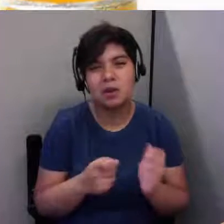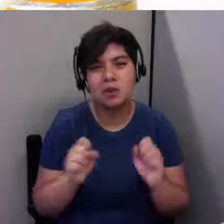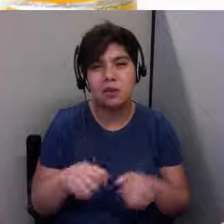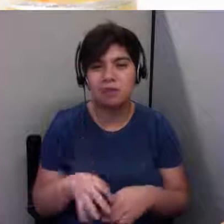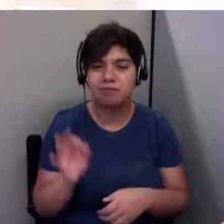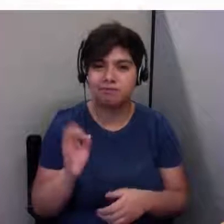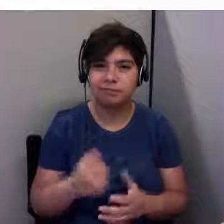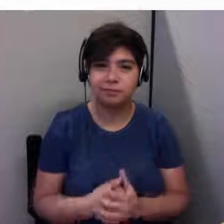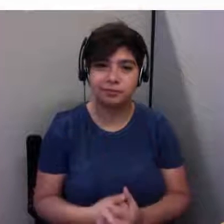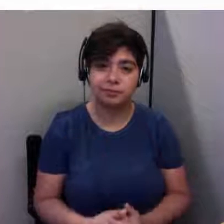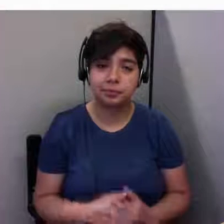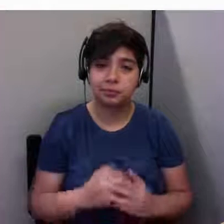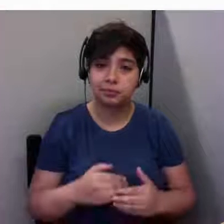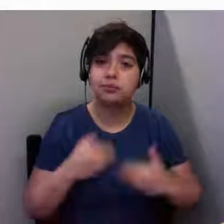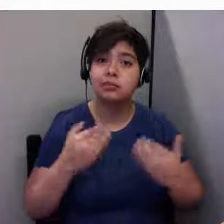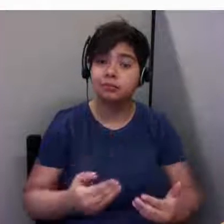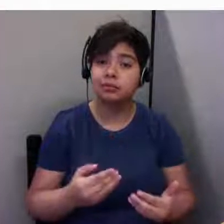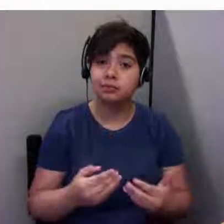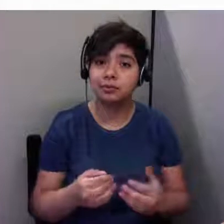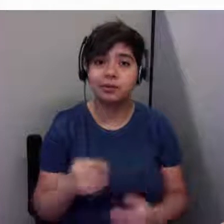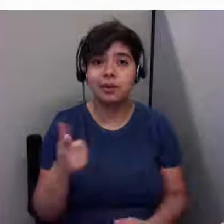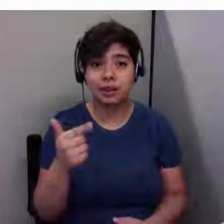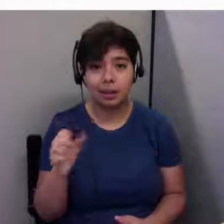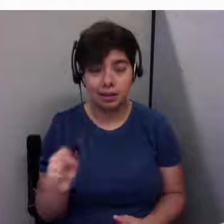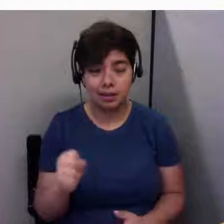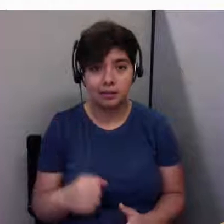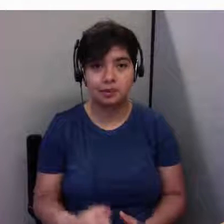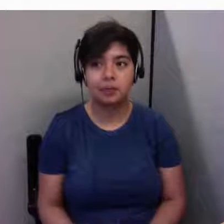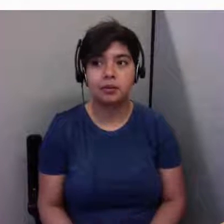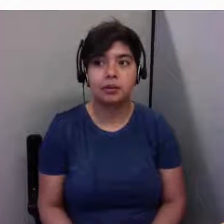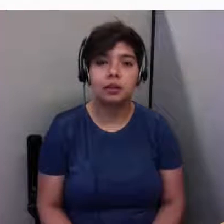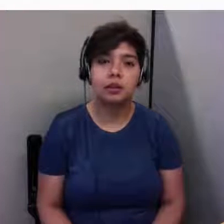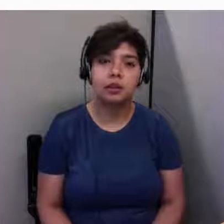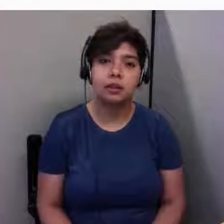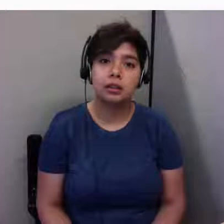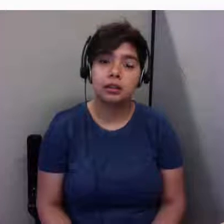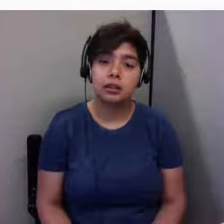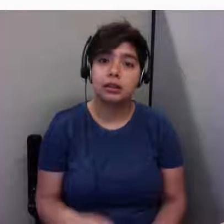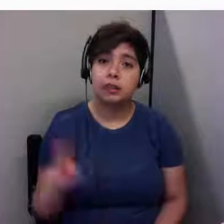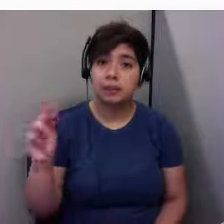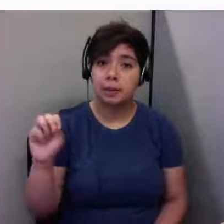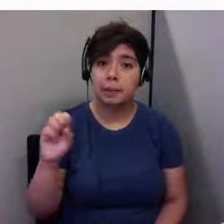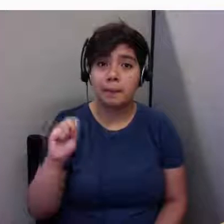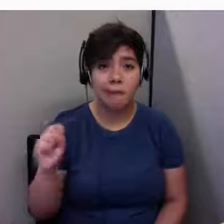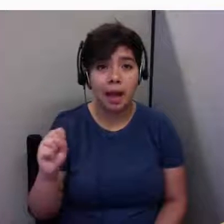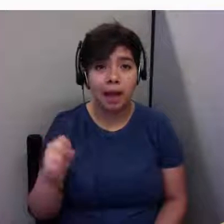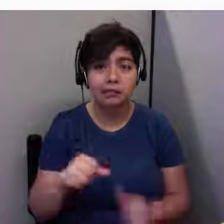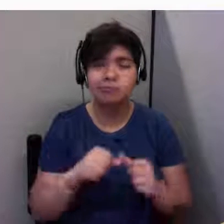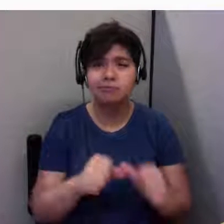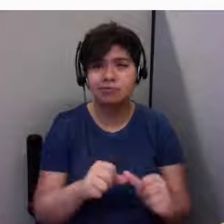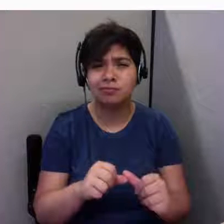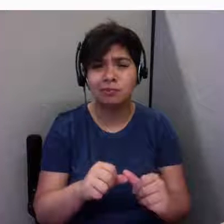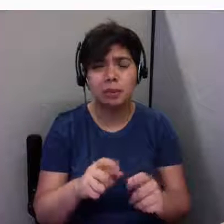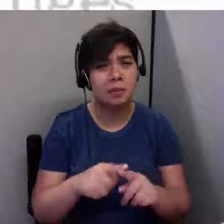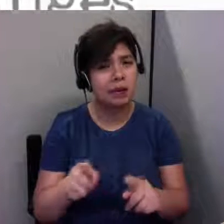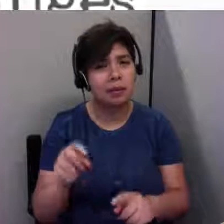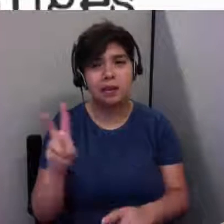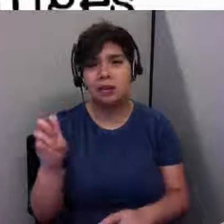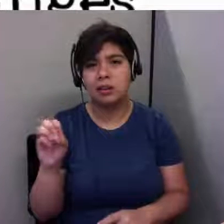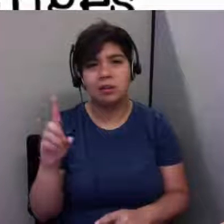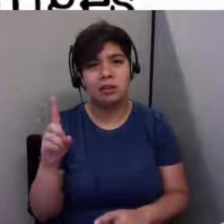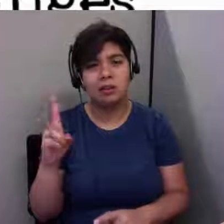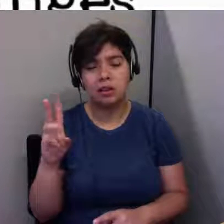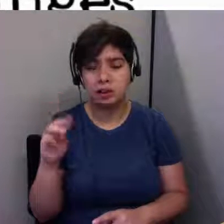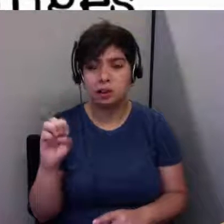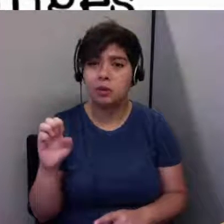The third state of matter is gas. Gases have a definite mass, but they do not have a definite shape